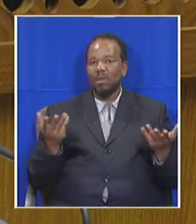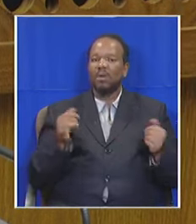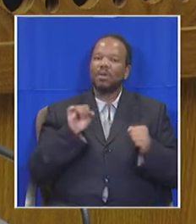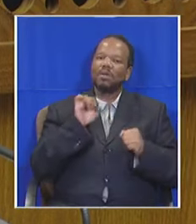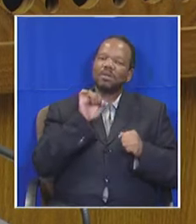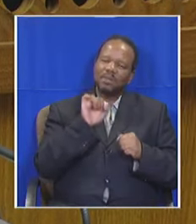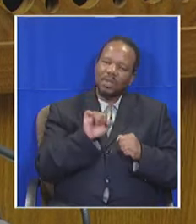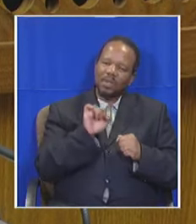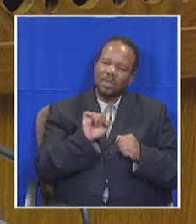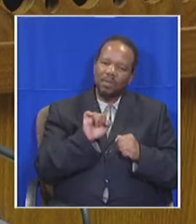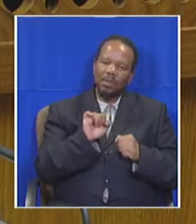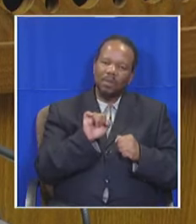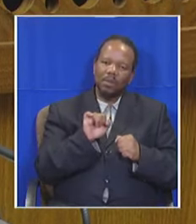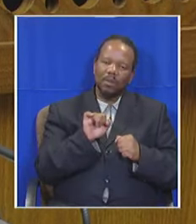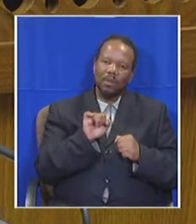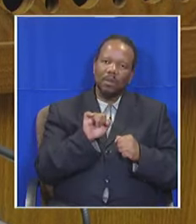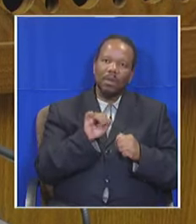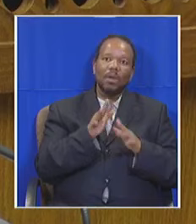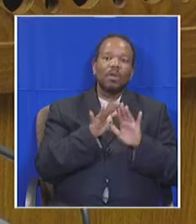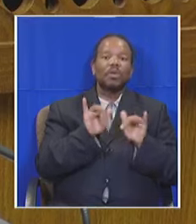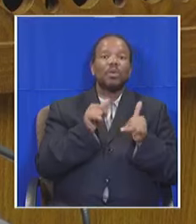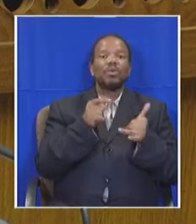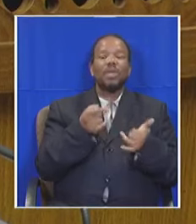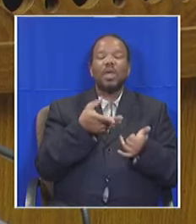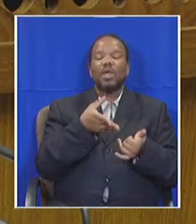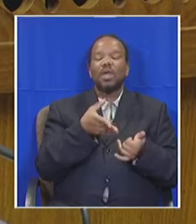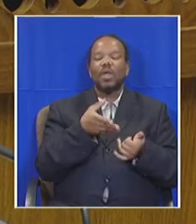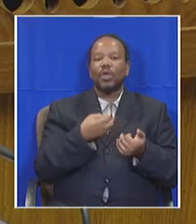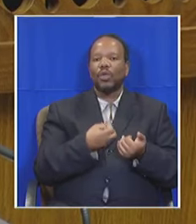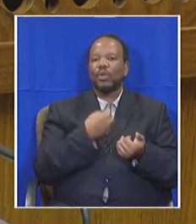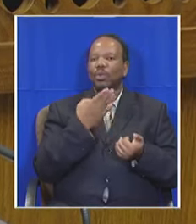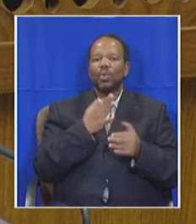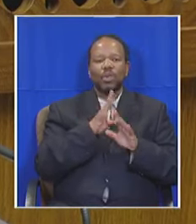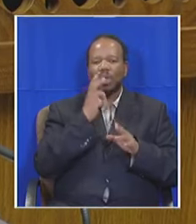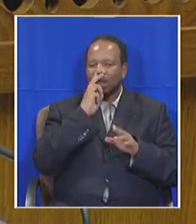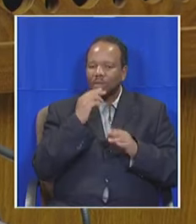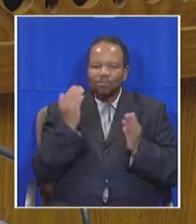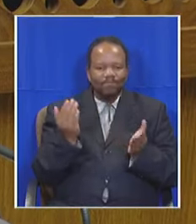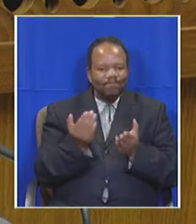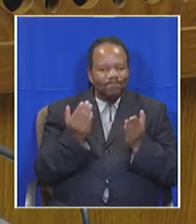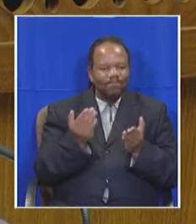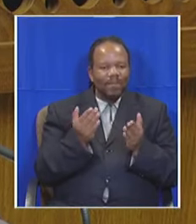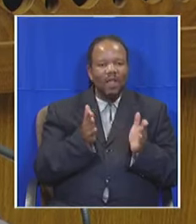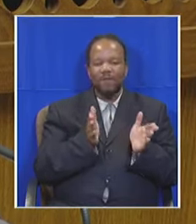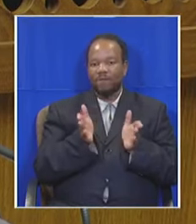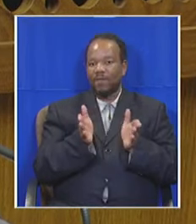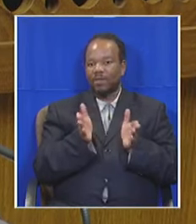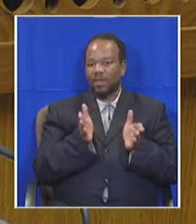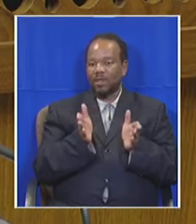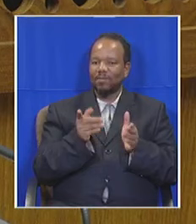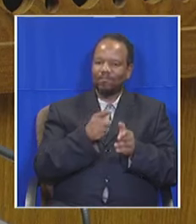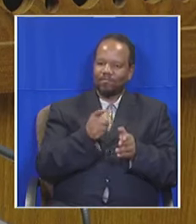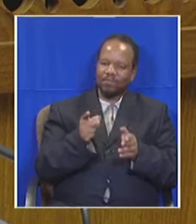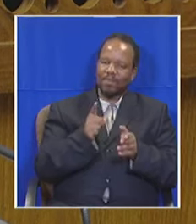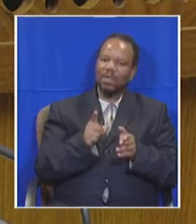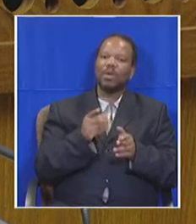socially oriented street youth. They should be made to feel secure and should be facilitated to take advantage of